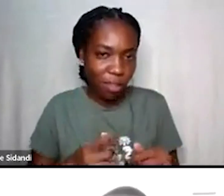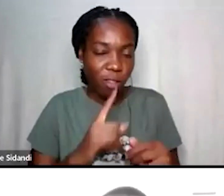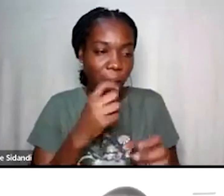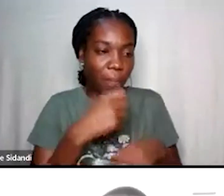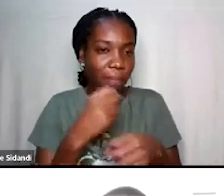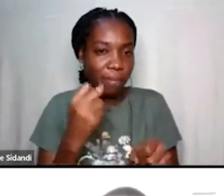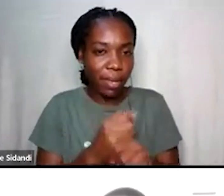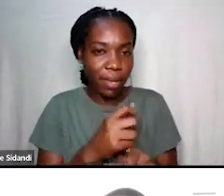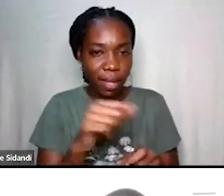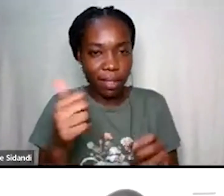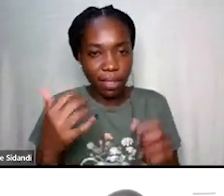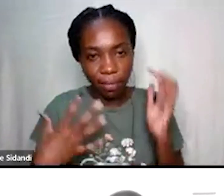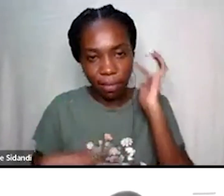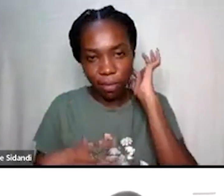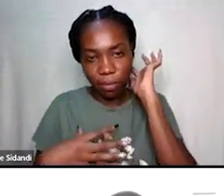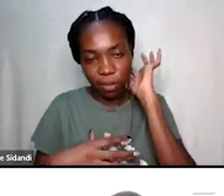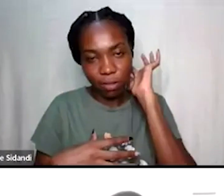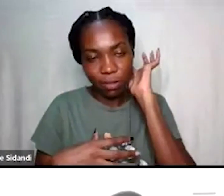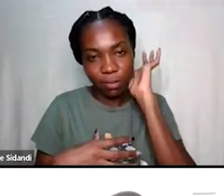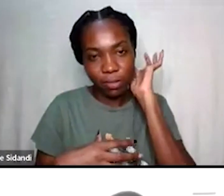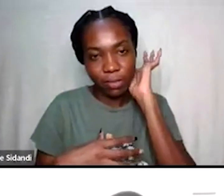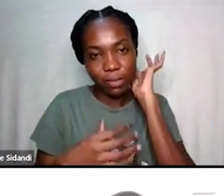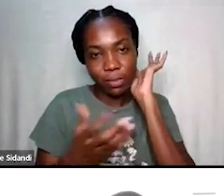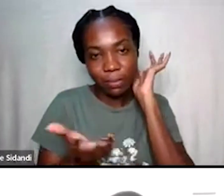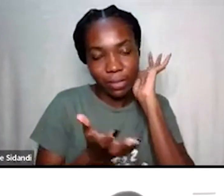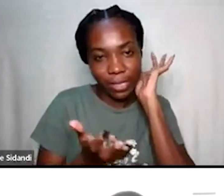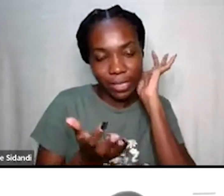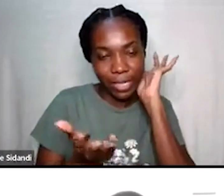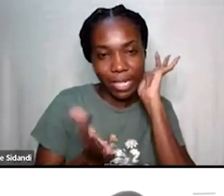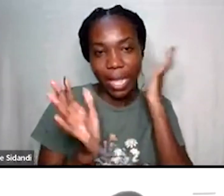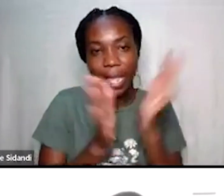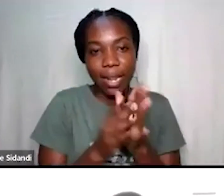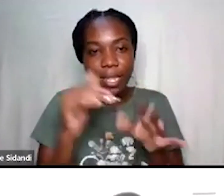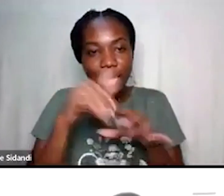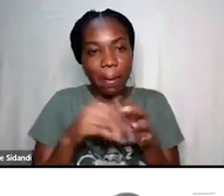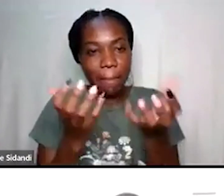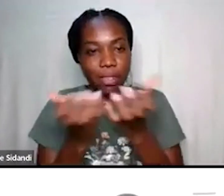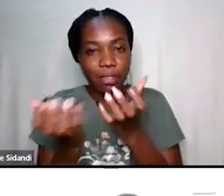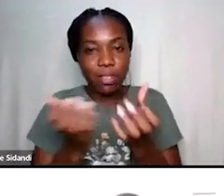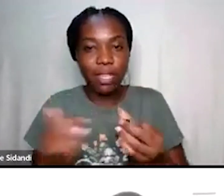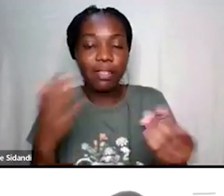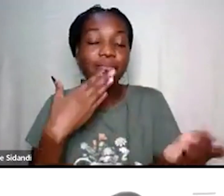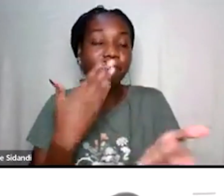people's business your business and you'll be in business. Thank you, Grace.